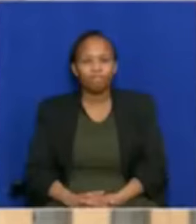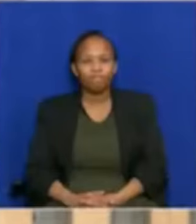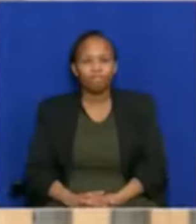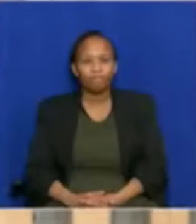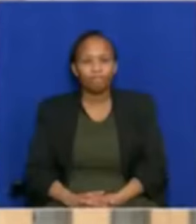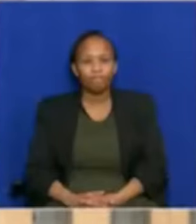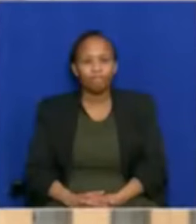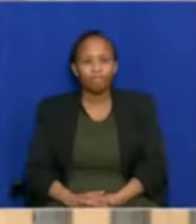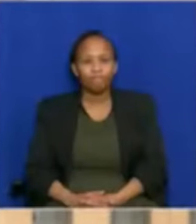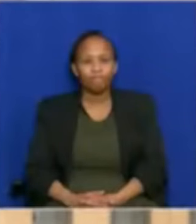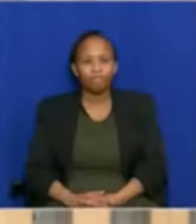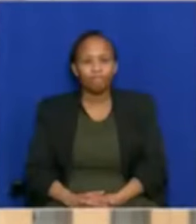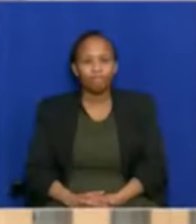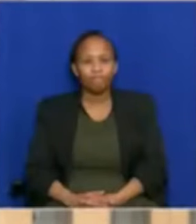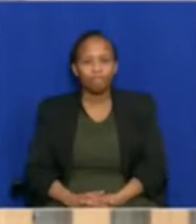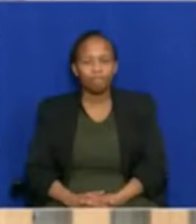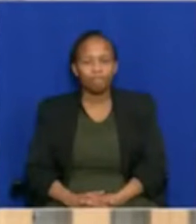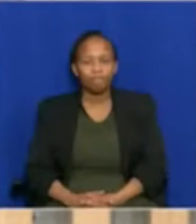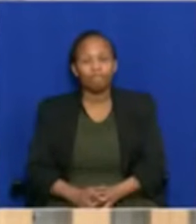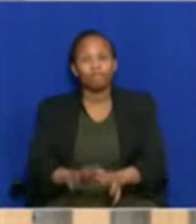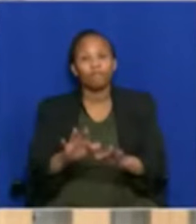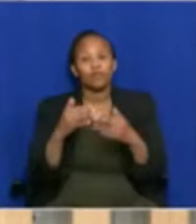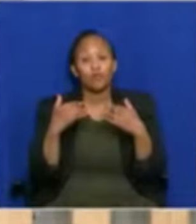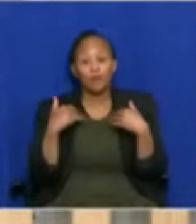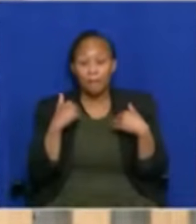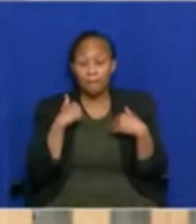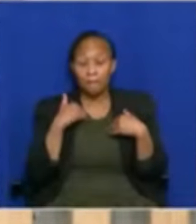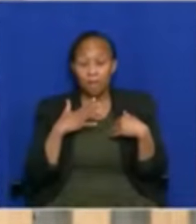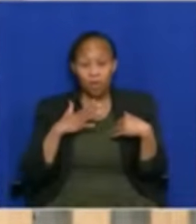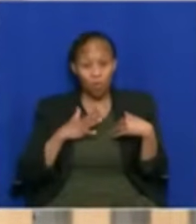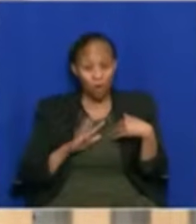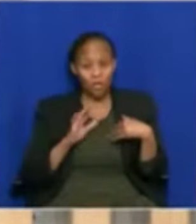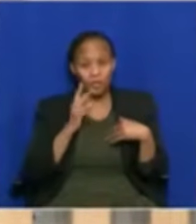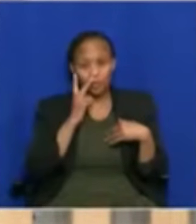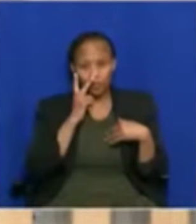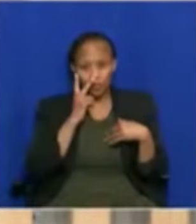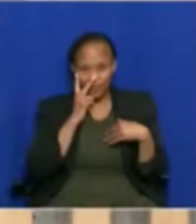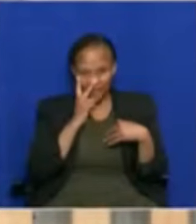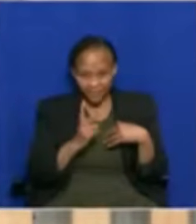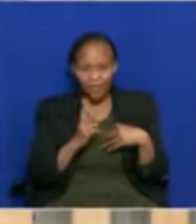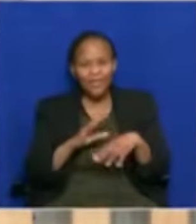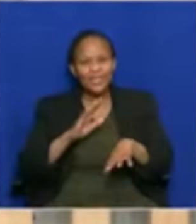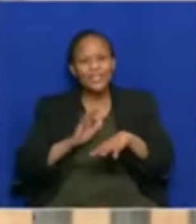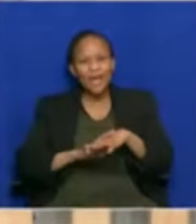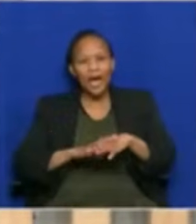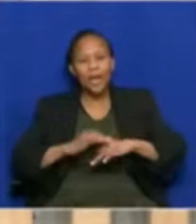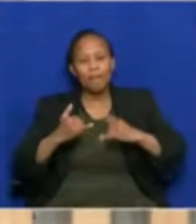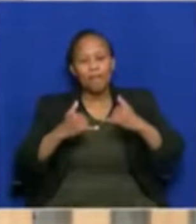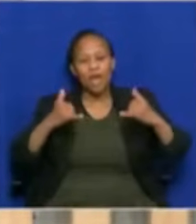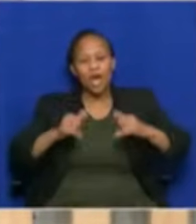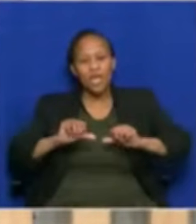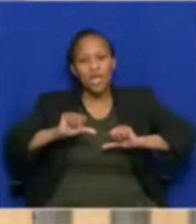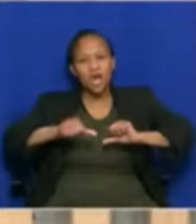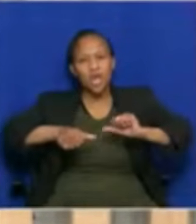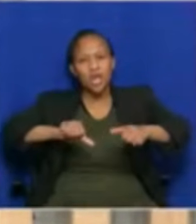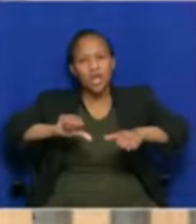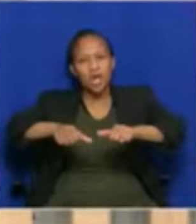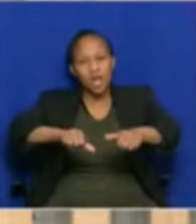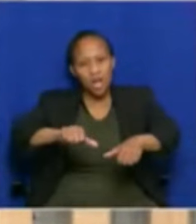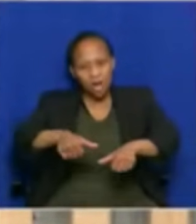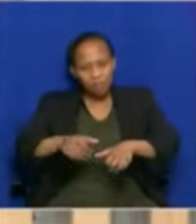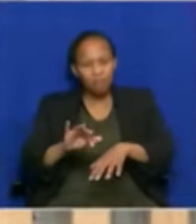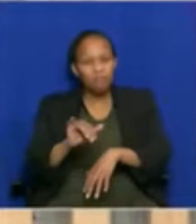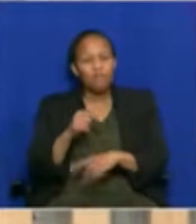the timeline, basically to look at the chronology of events from the A1, from